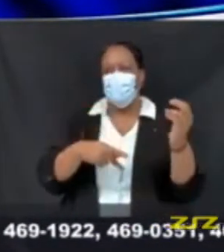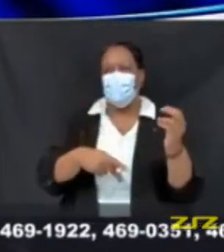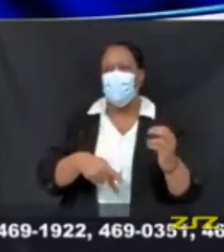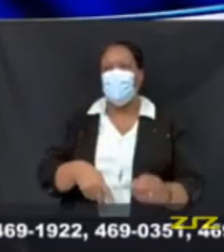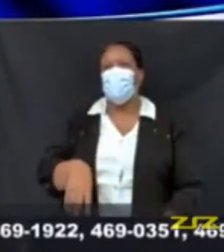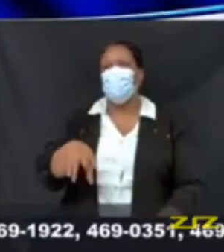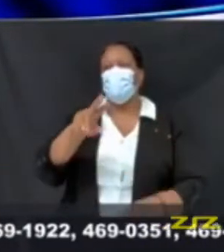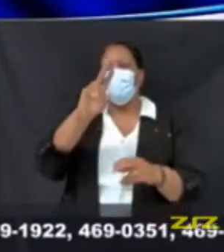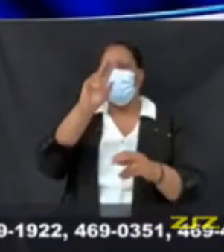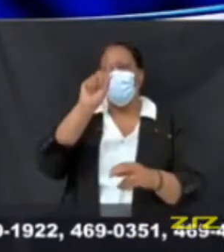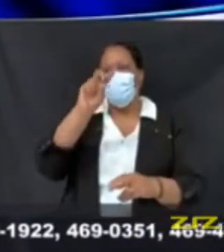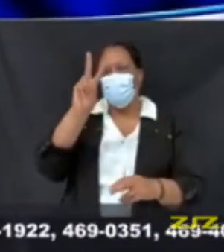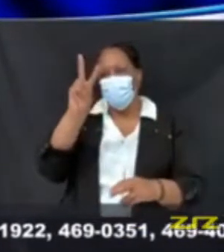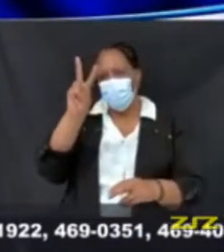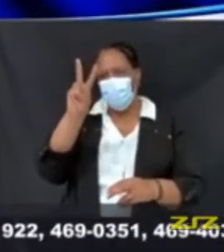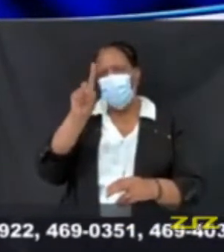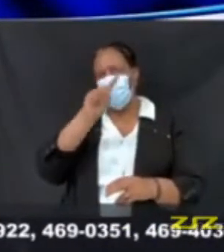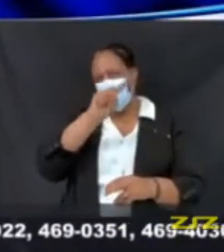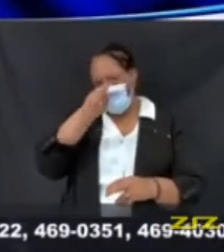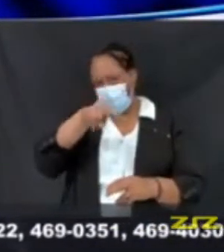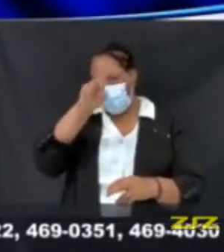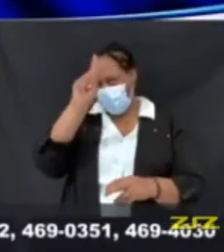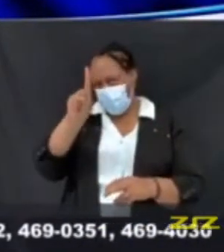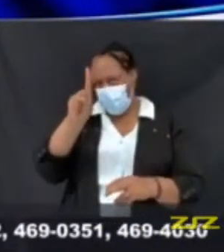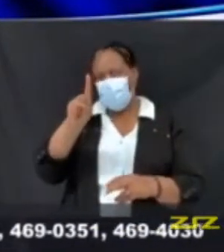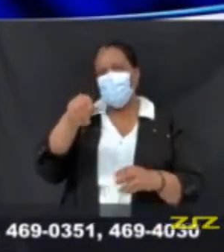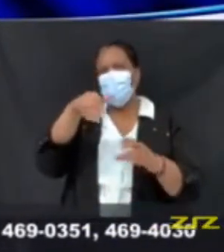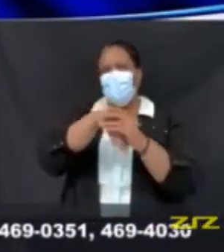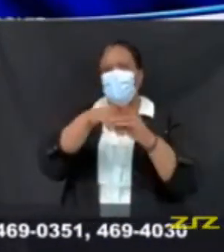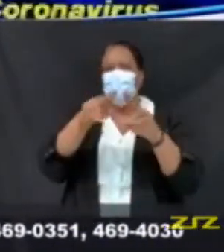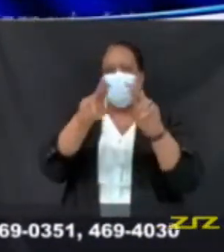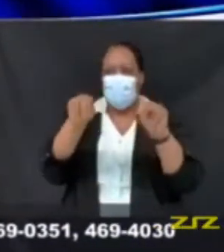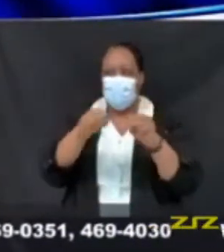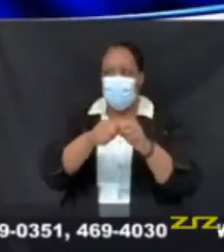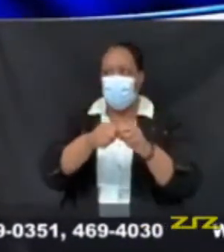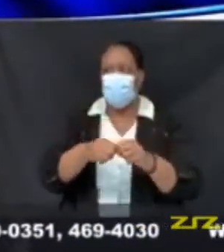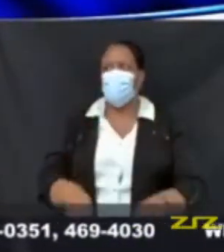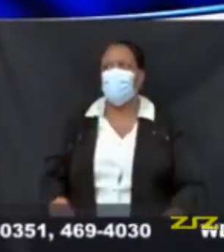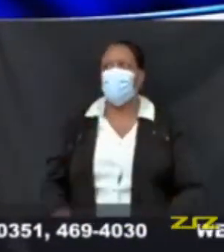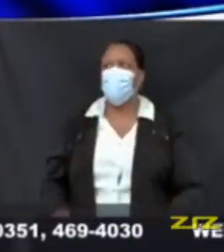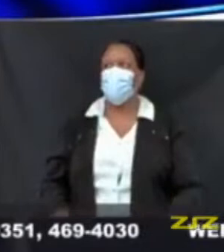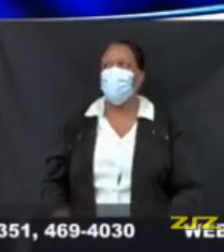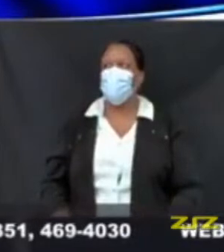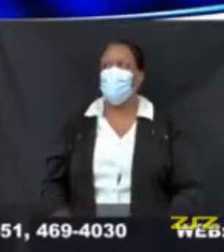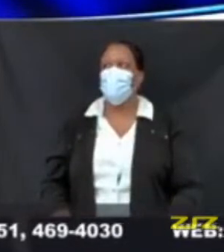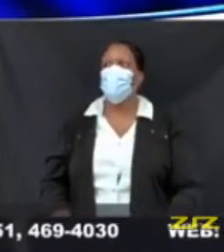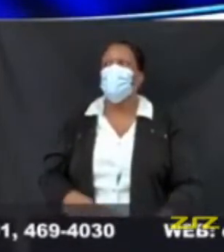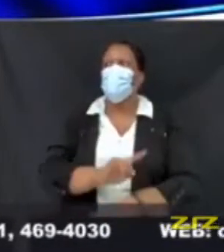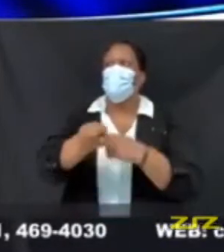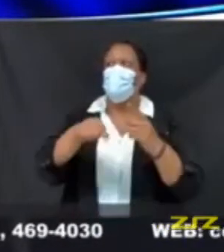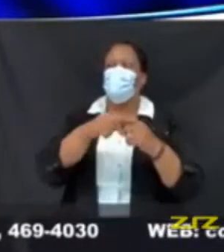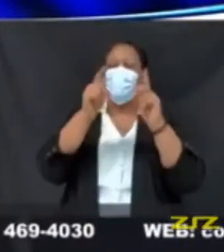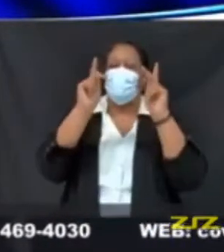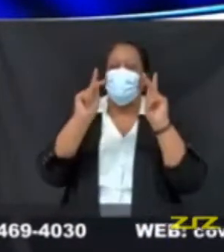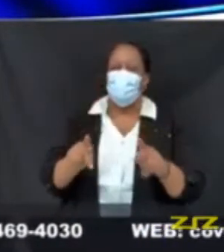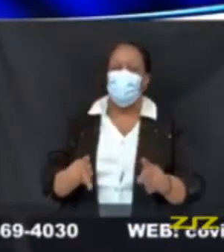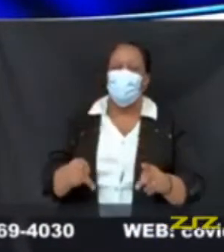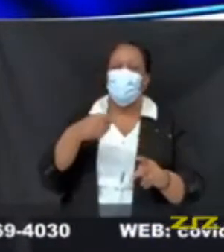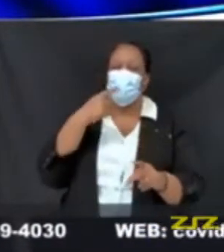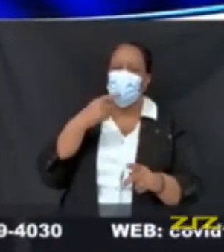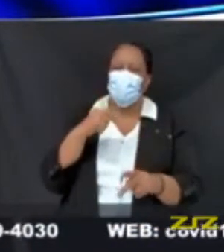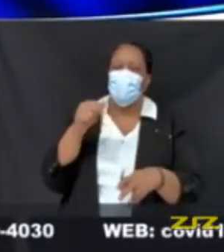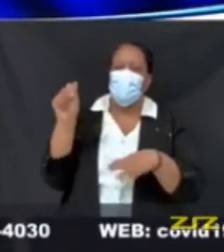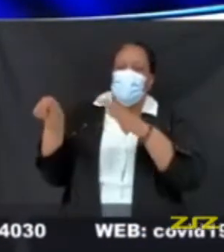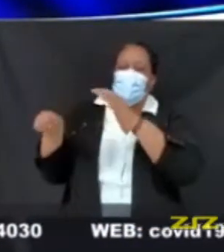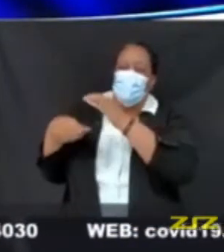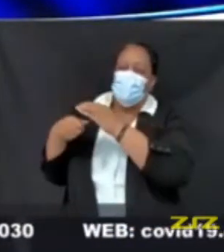21 was in Nevis. Also, when one hears complaints about persons being in